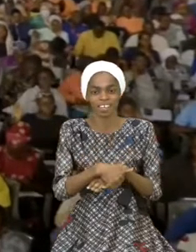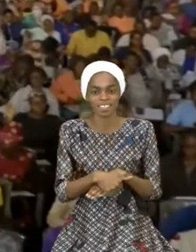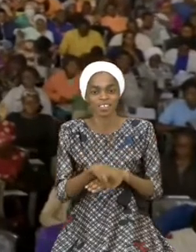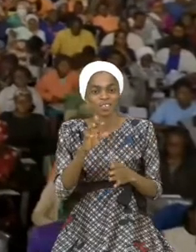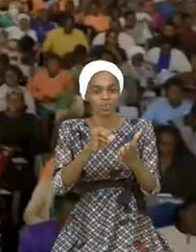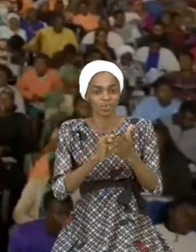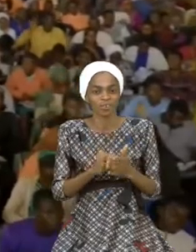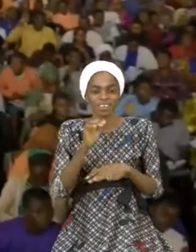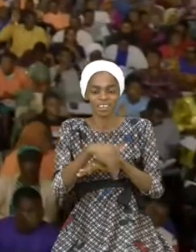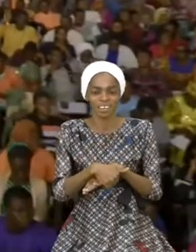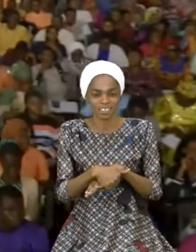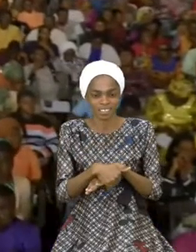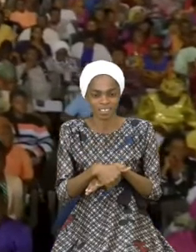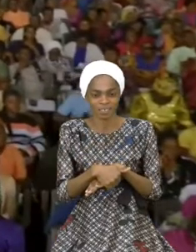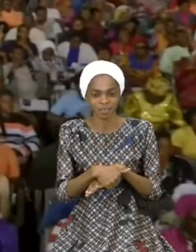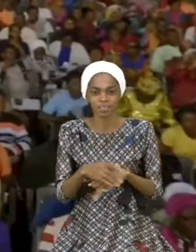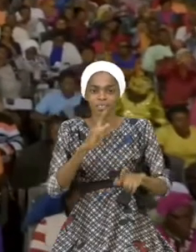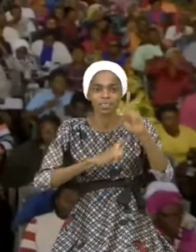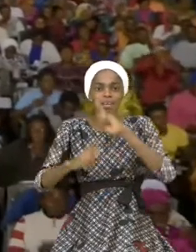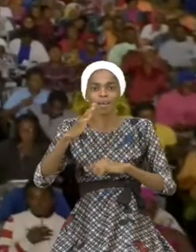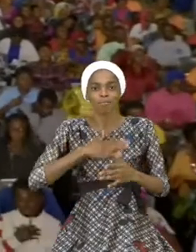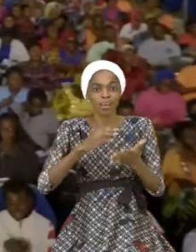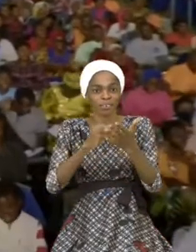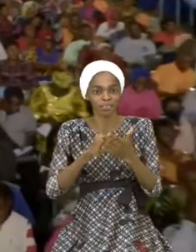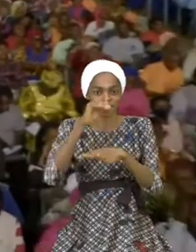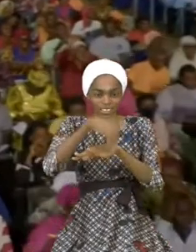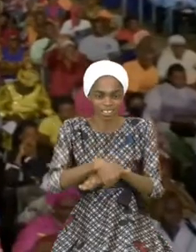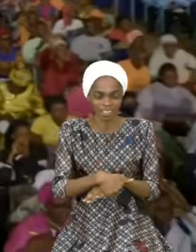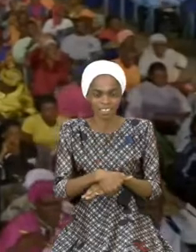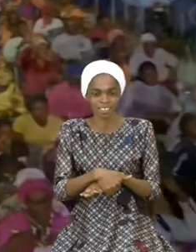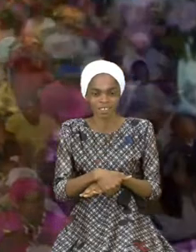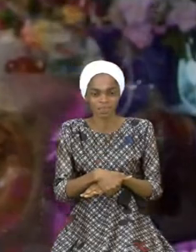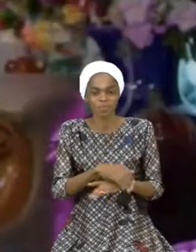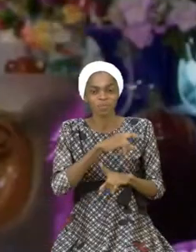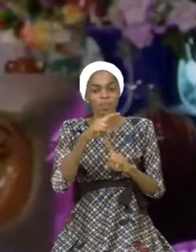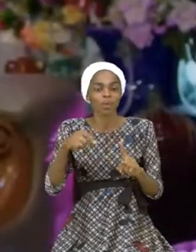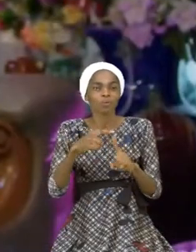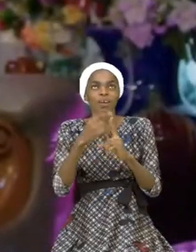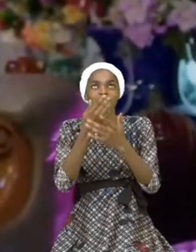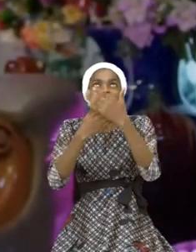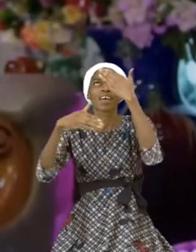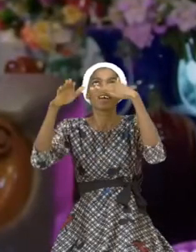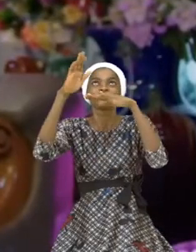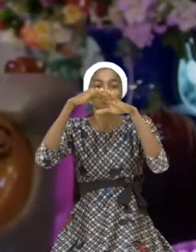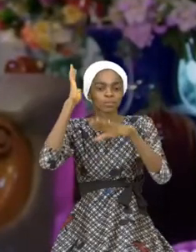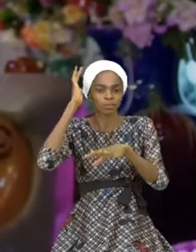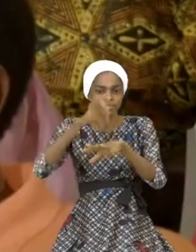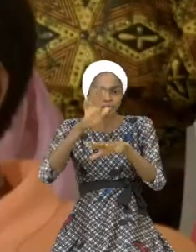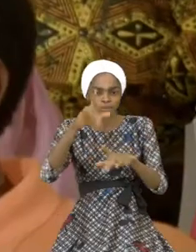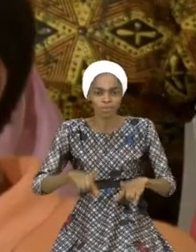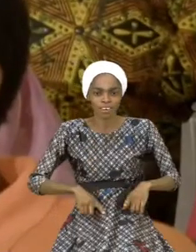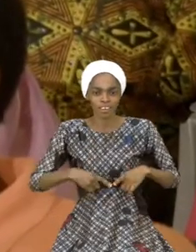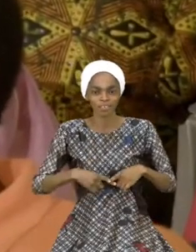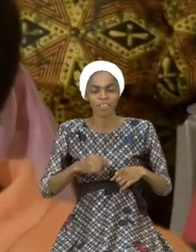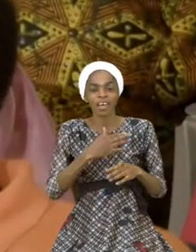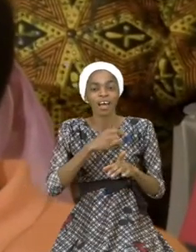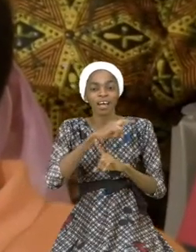night see my own night when heaven will touch your life and